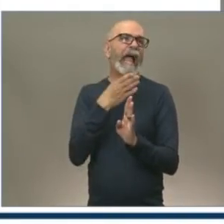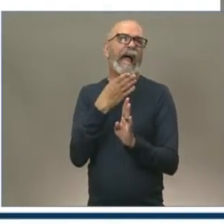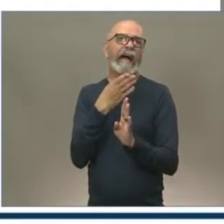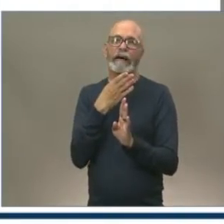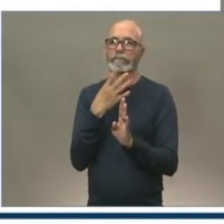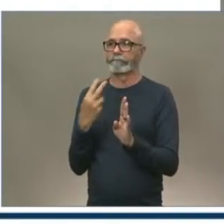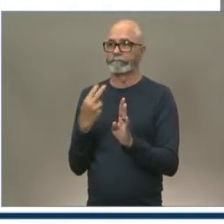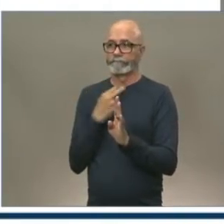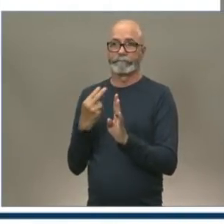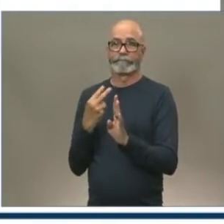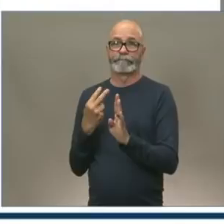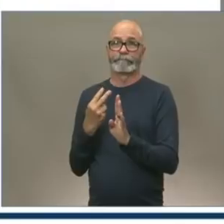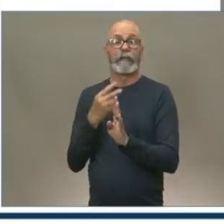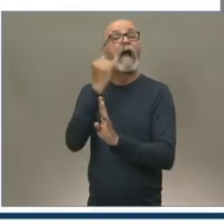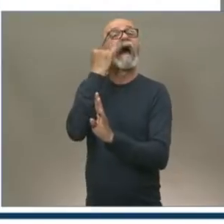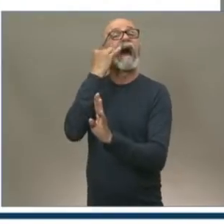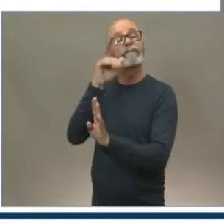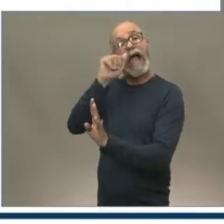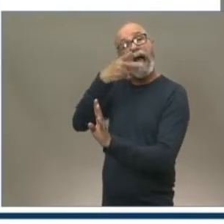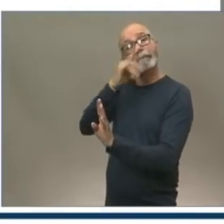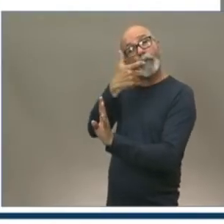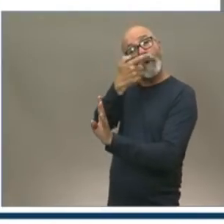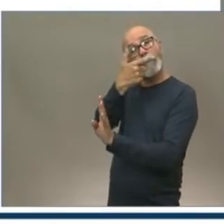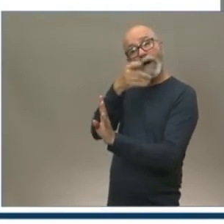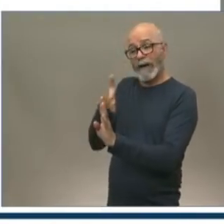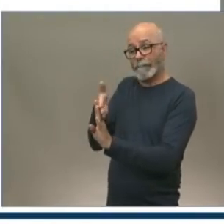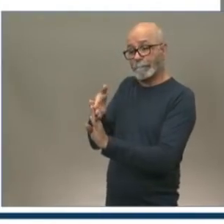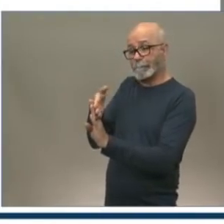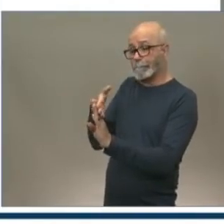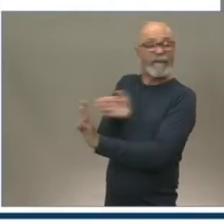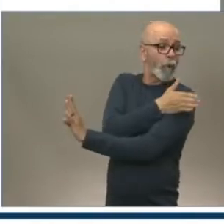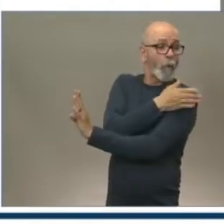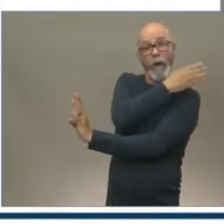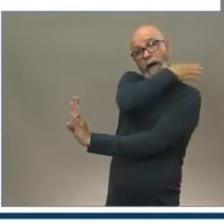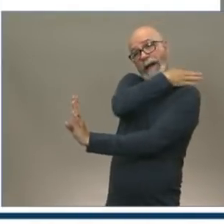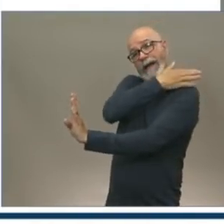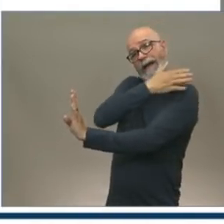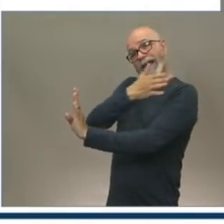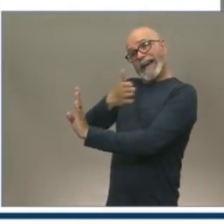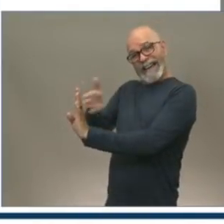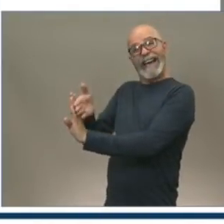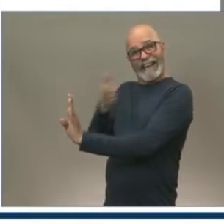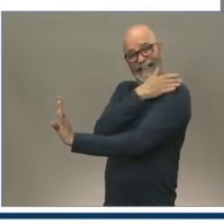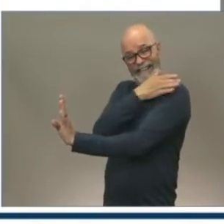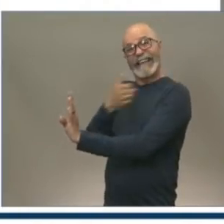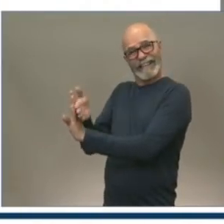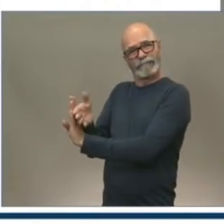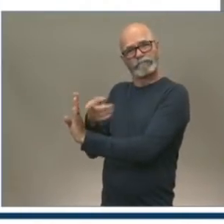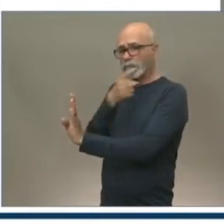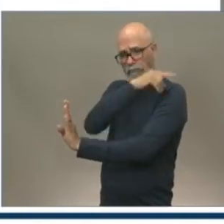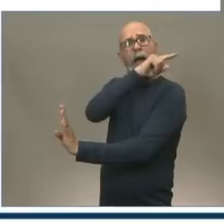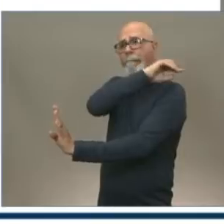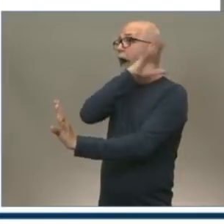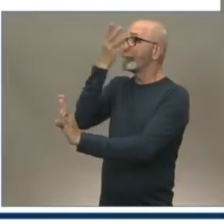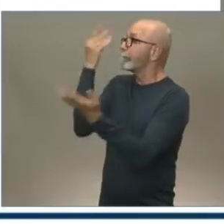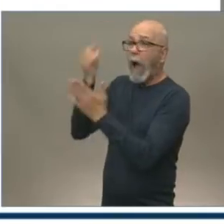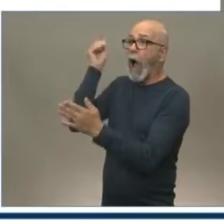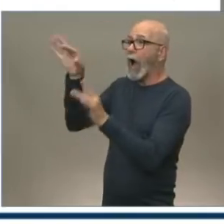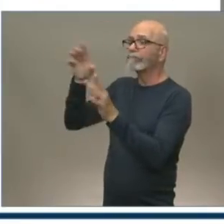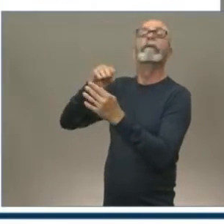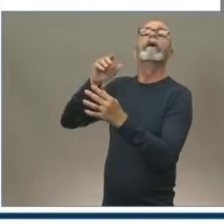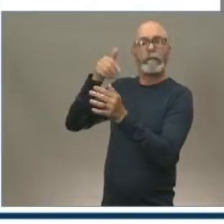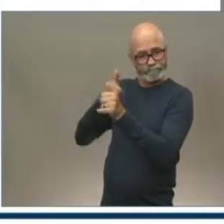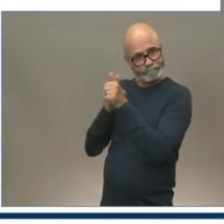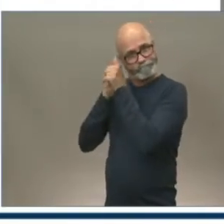People may have already purchased the home, so we're saying if you bought your home before April 21st, you'll be allowed in, but you have to follow a strict 14-day